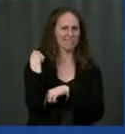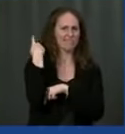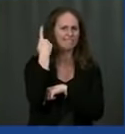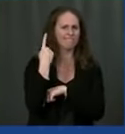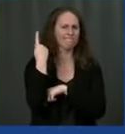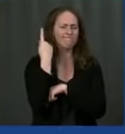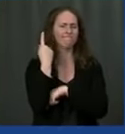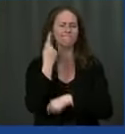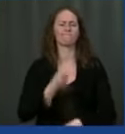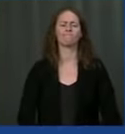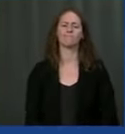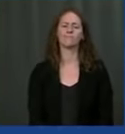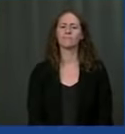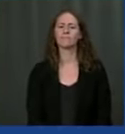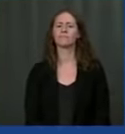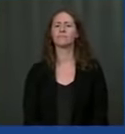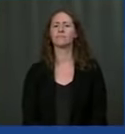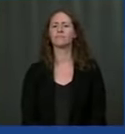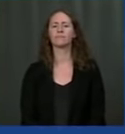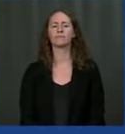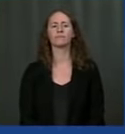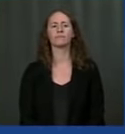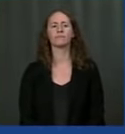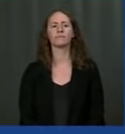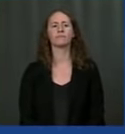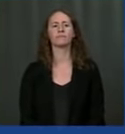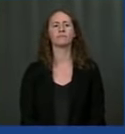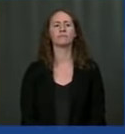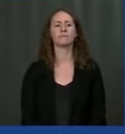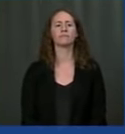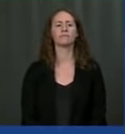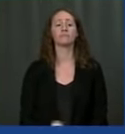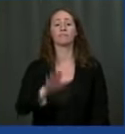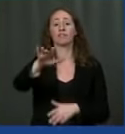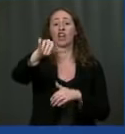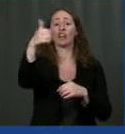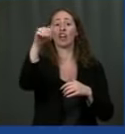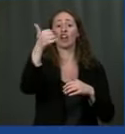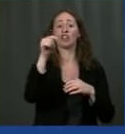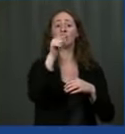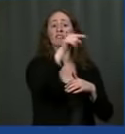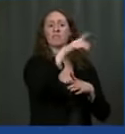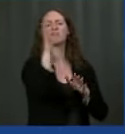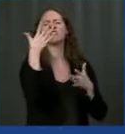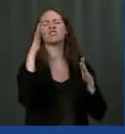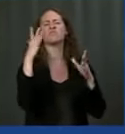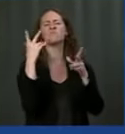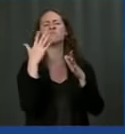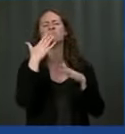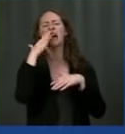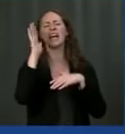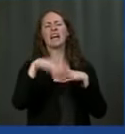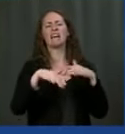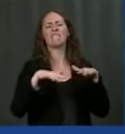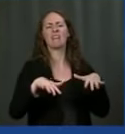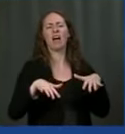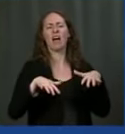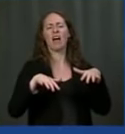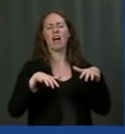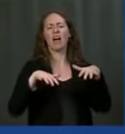Lafitte, the water was very high to the roofs of houses. Our first responders, Sheriff Joseph Lapinto, our firefighters,